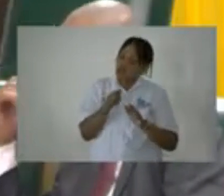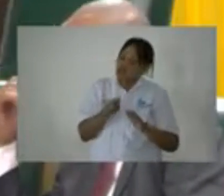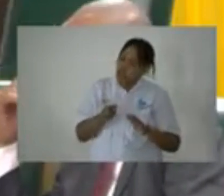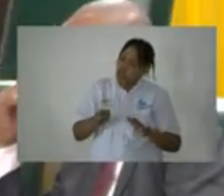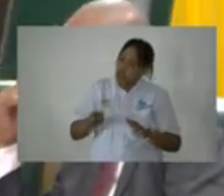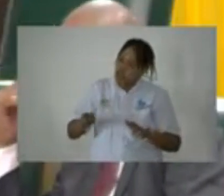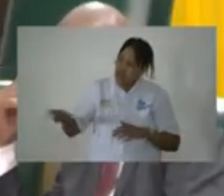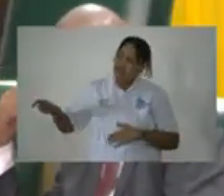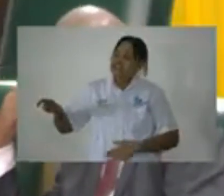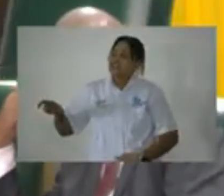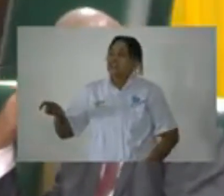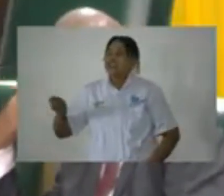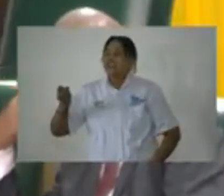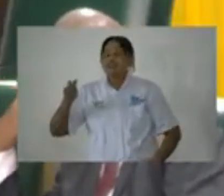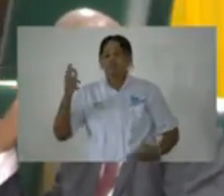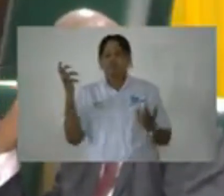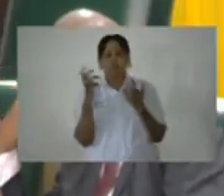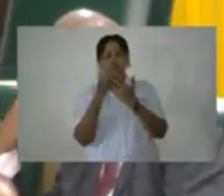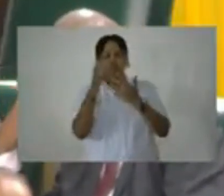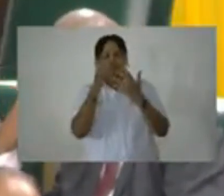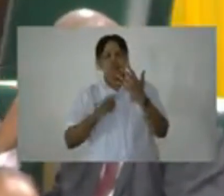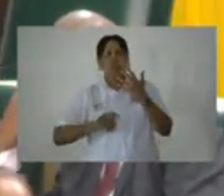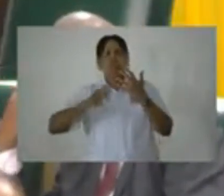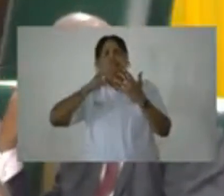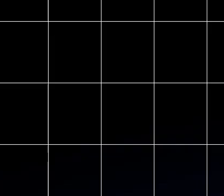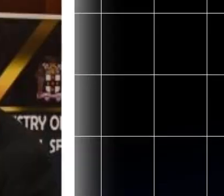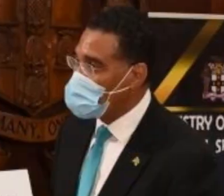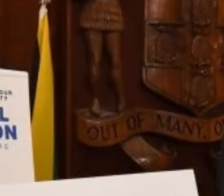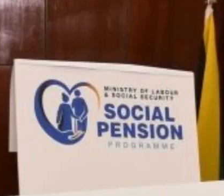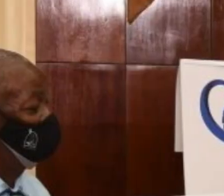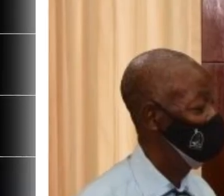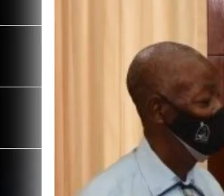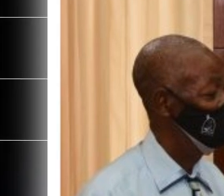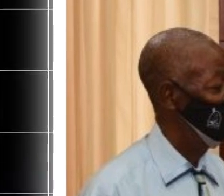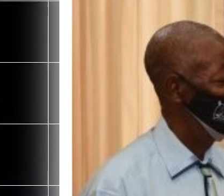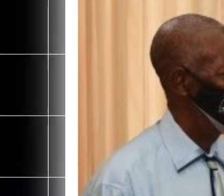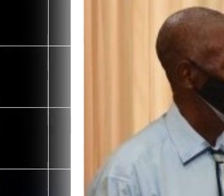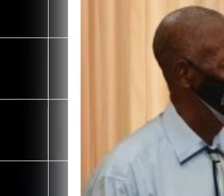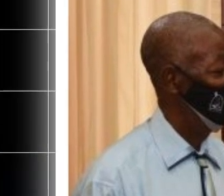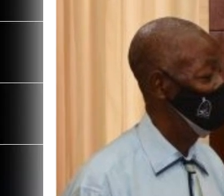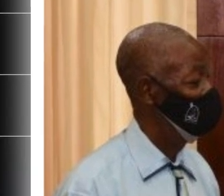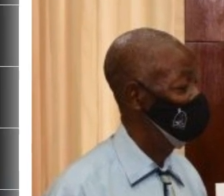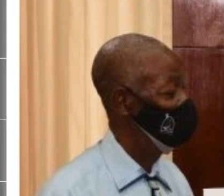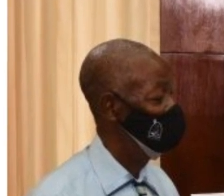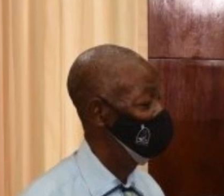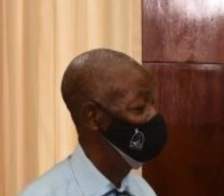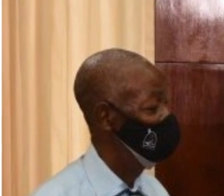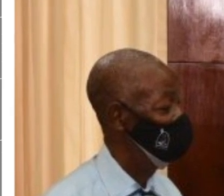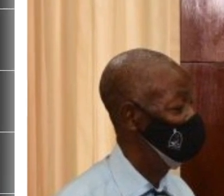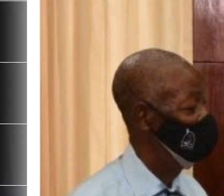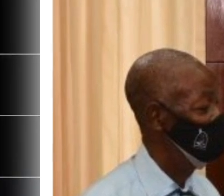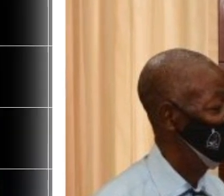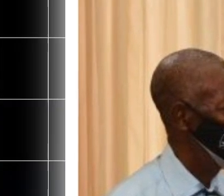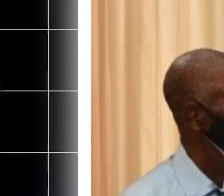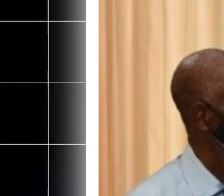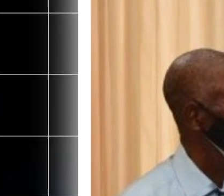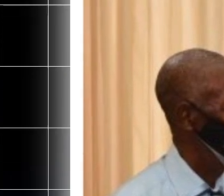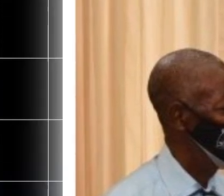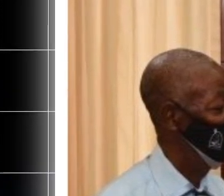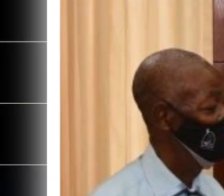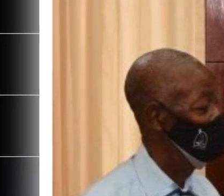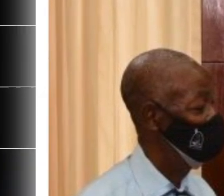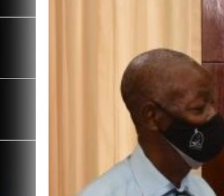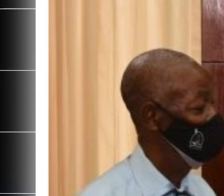transition eligible elderly beneficiaries from PATH automatically to social